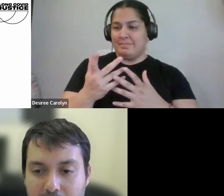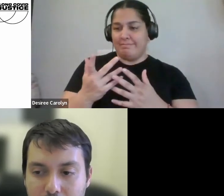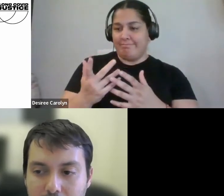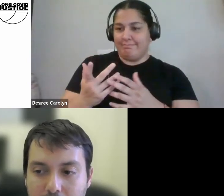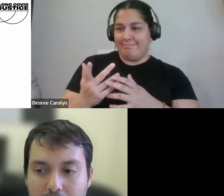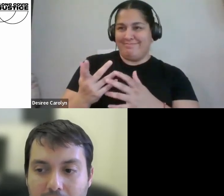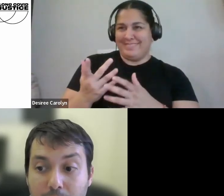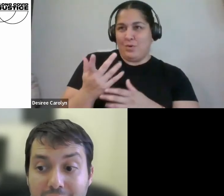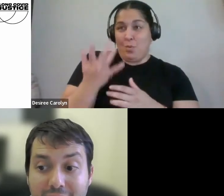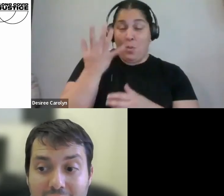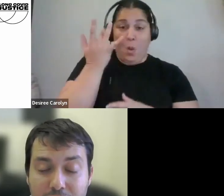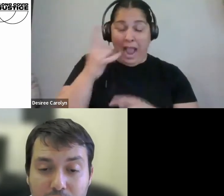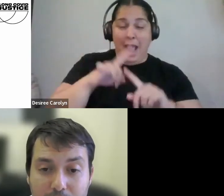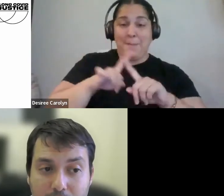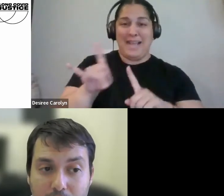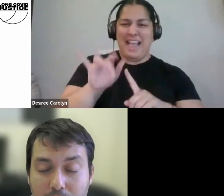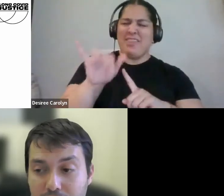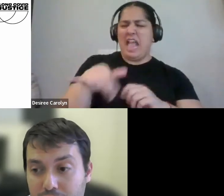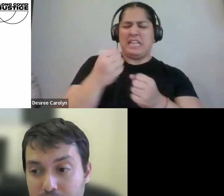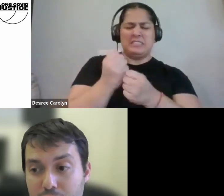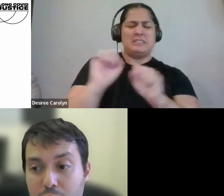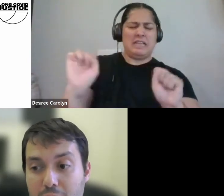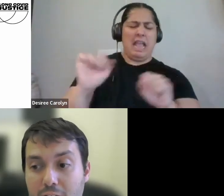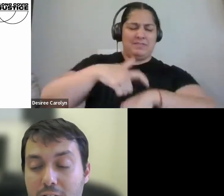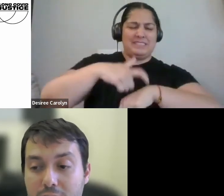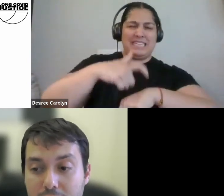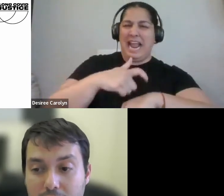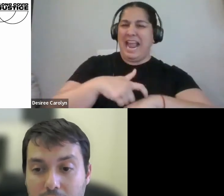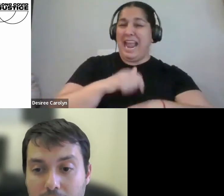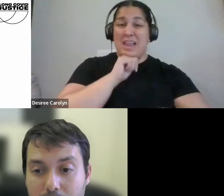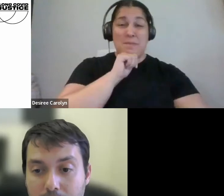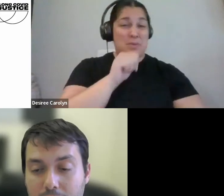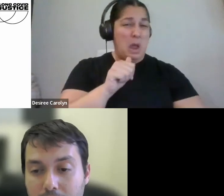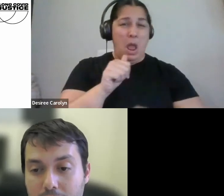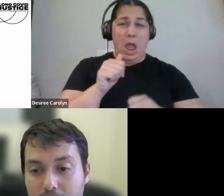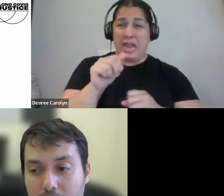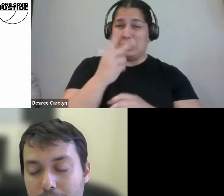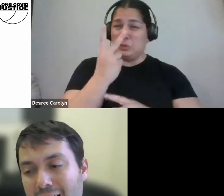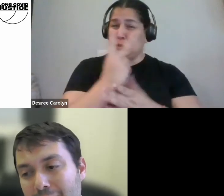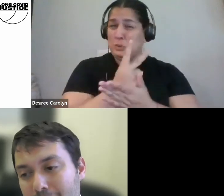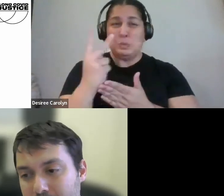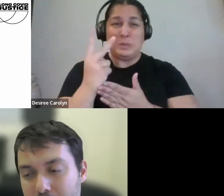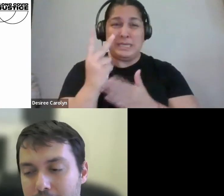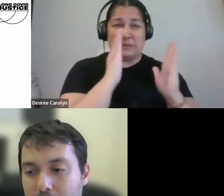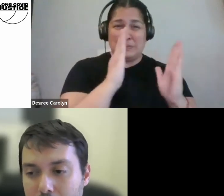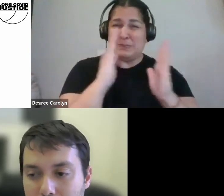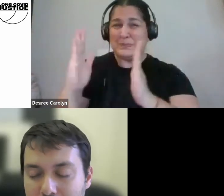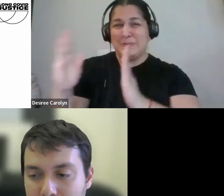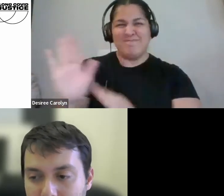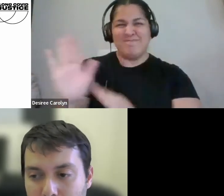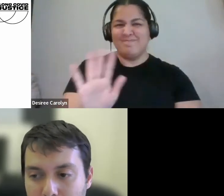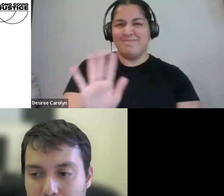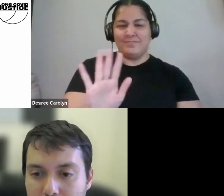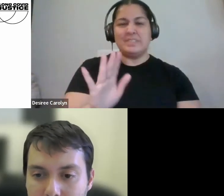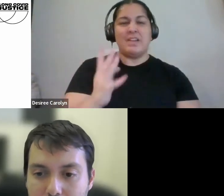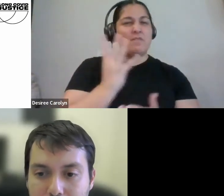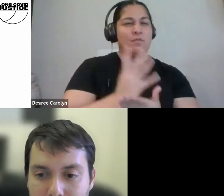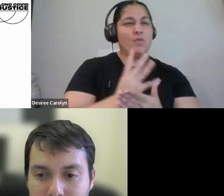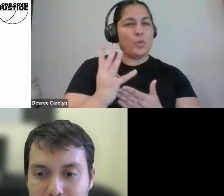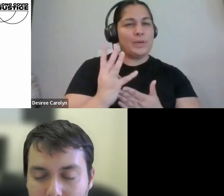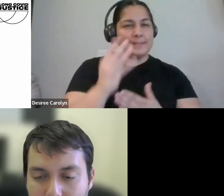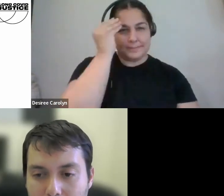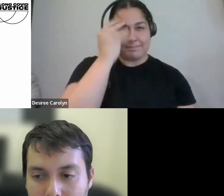of time. I would not do them closer than 2 weeks. So I basically been telling my patients 4